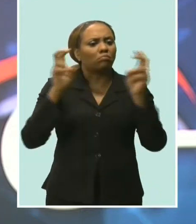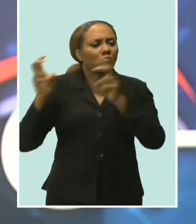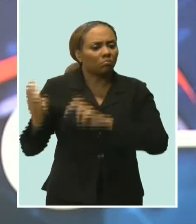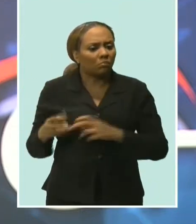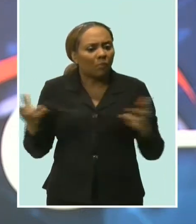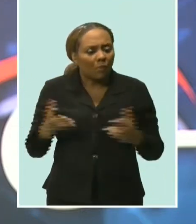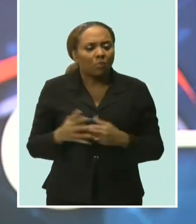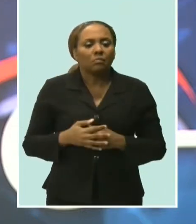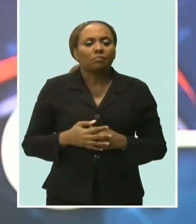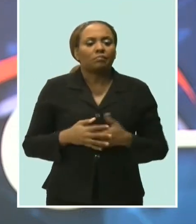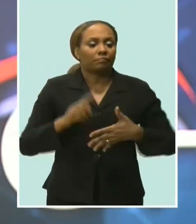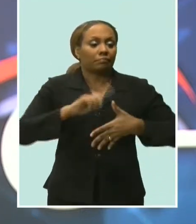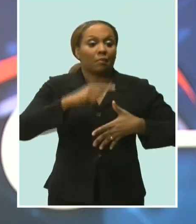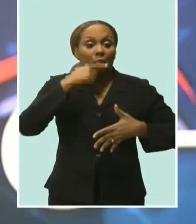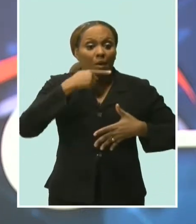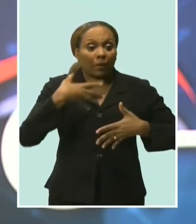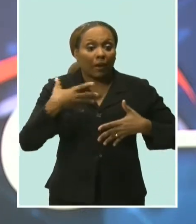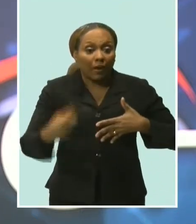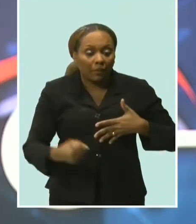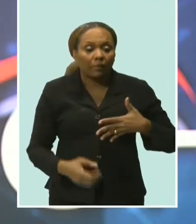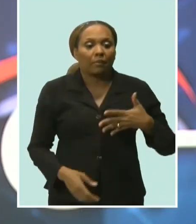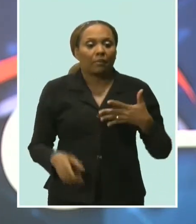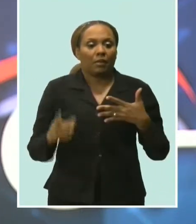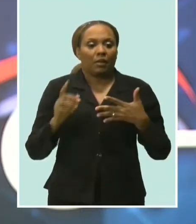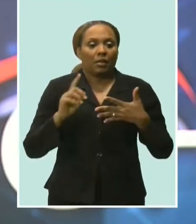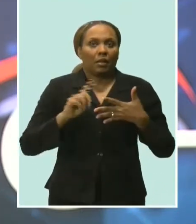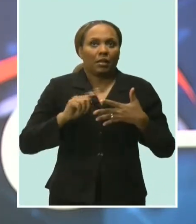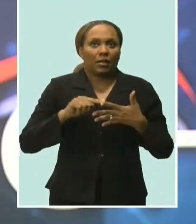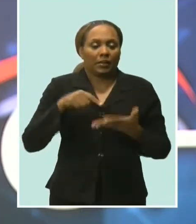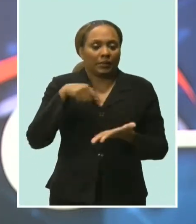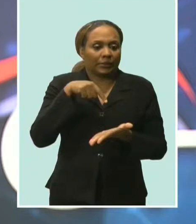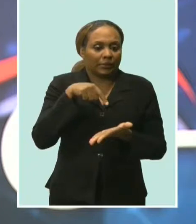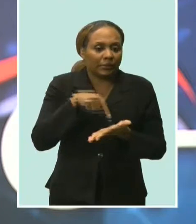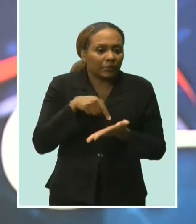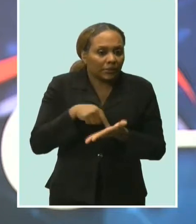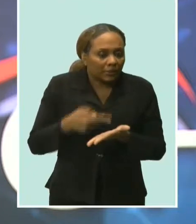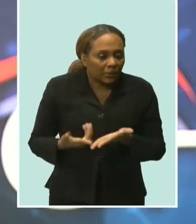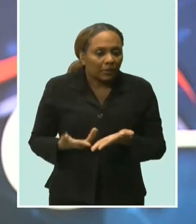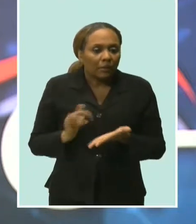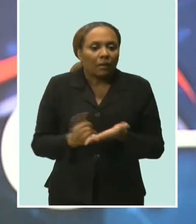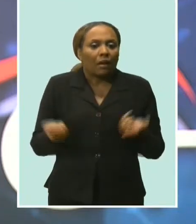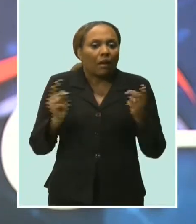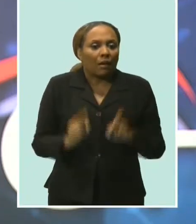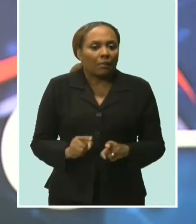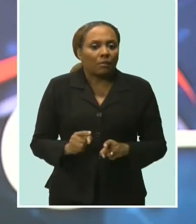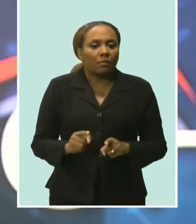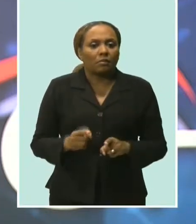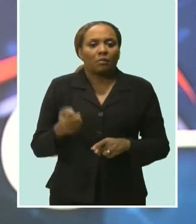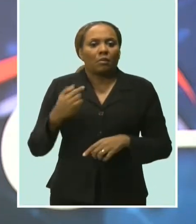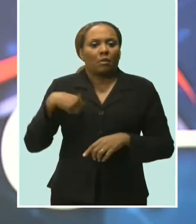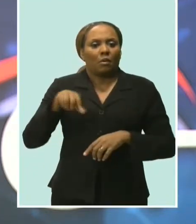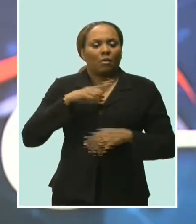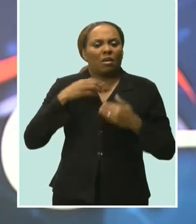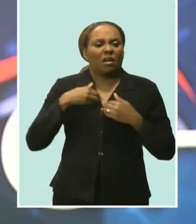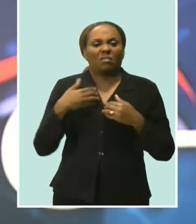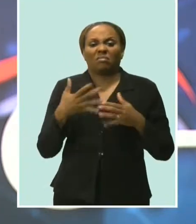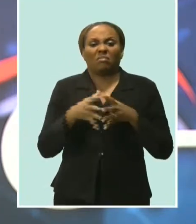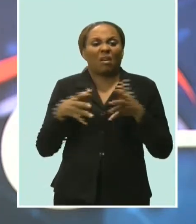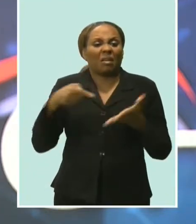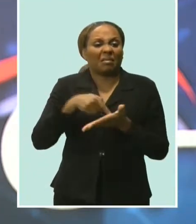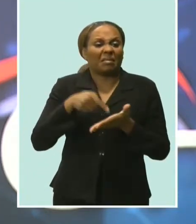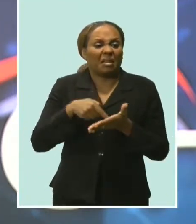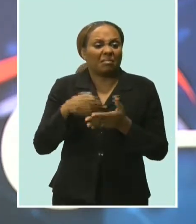the public health and particularly the debt fallout, with the English-speaking Caribbean being one of the world's most indebted